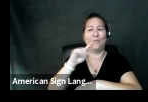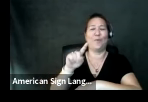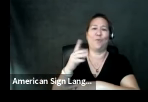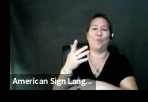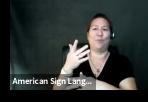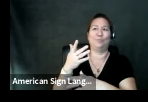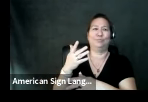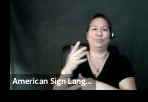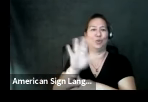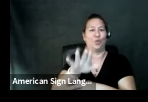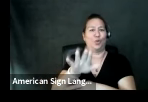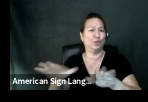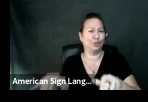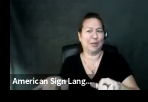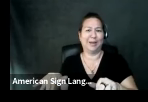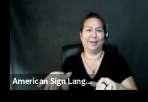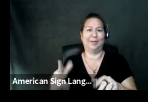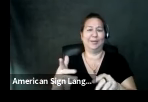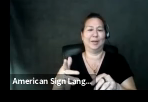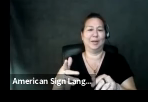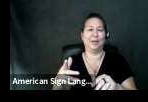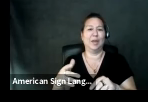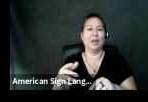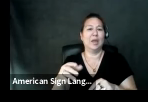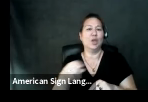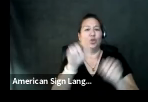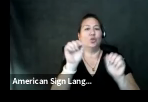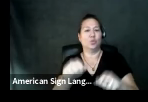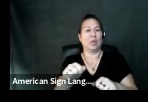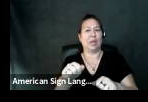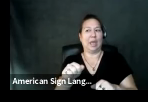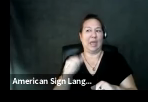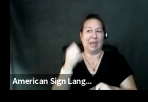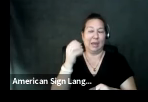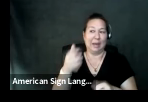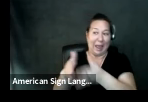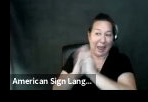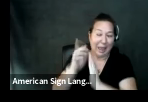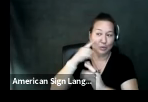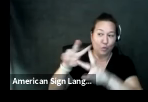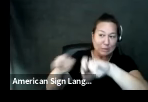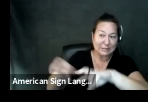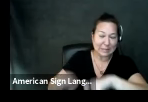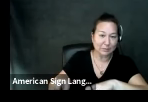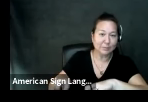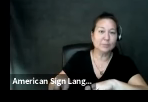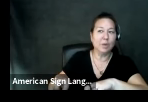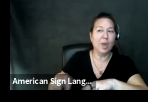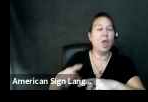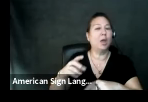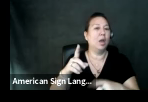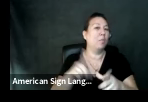written permission, and you may revoke that consent at any time. And any services or placement in a